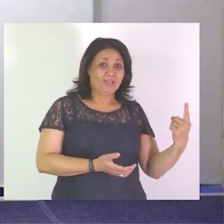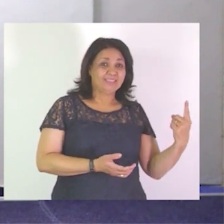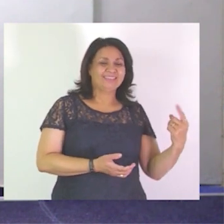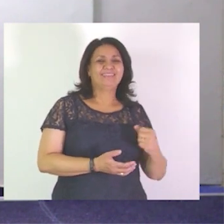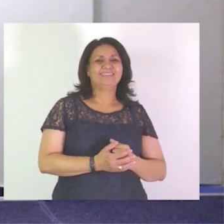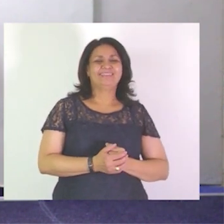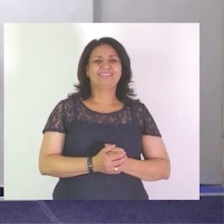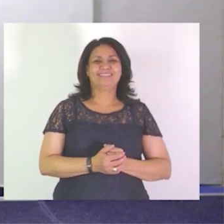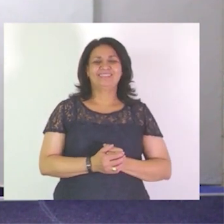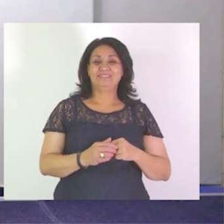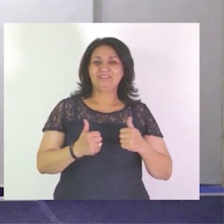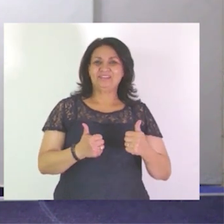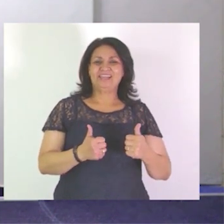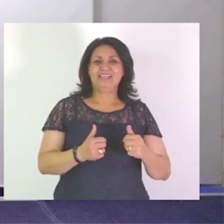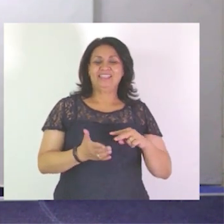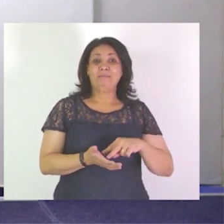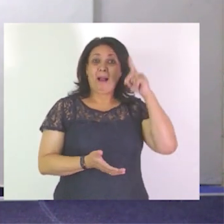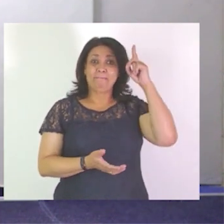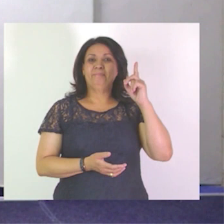Very good. Jump up.